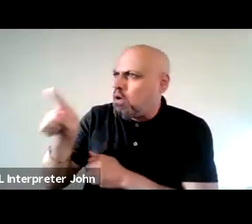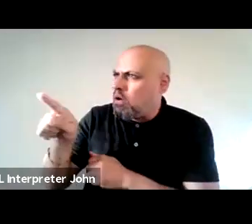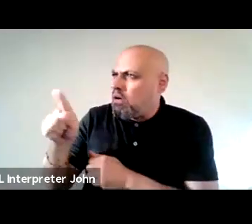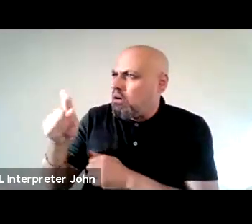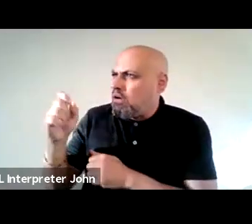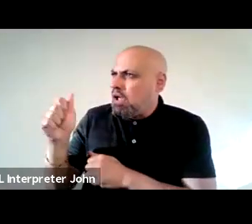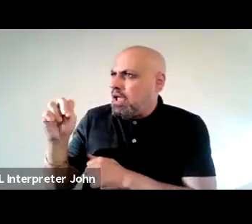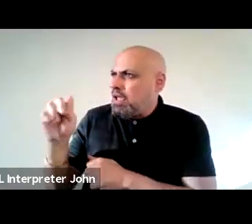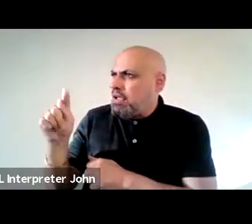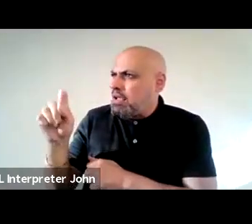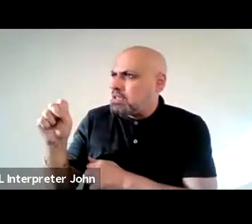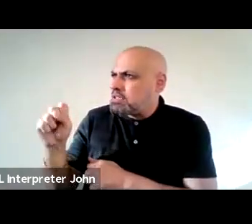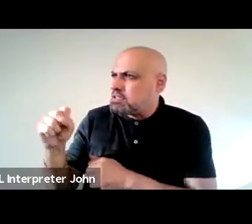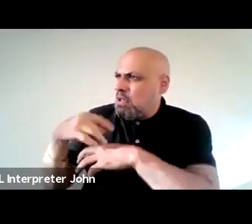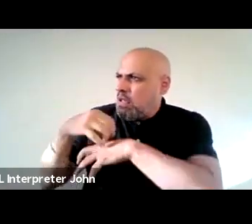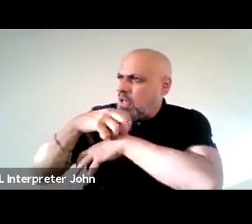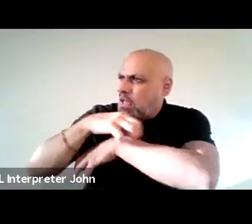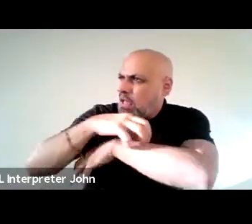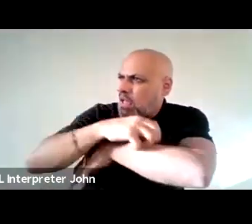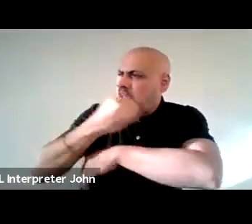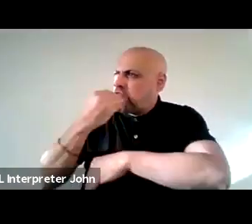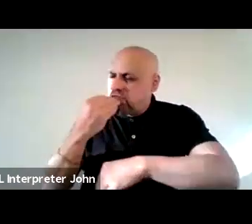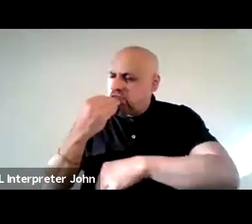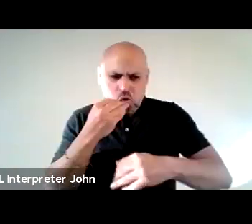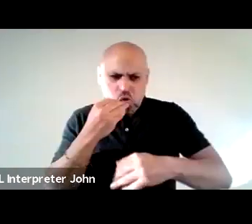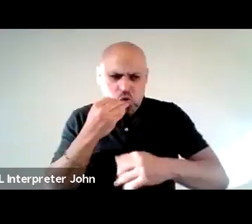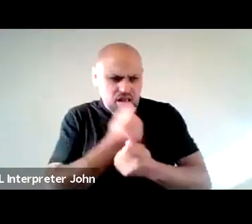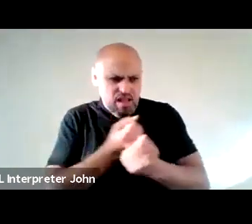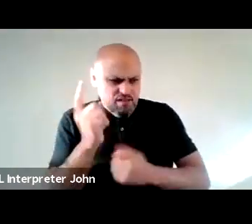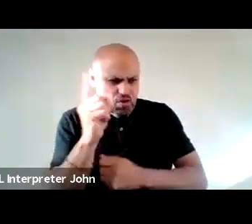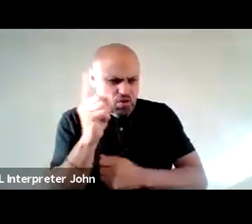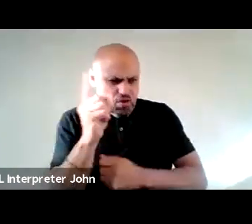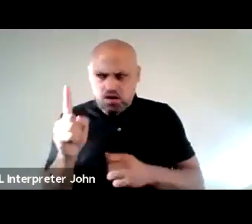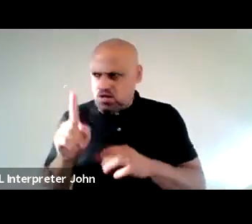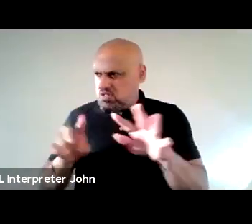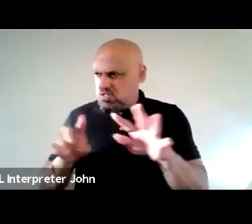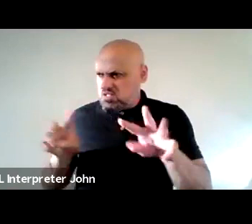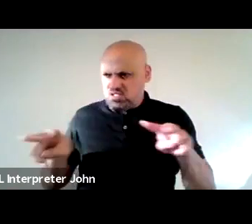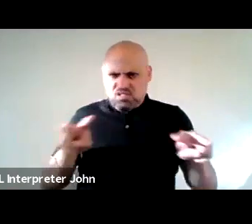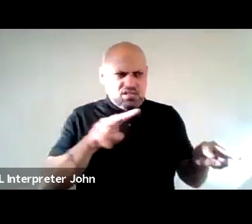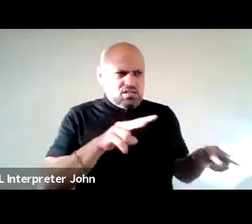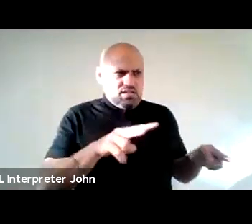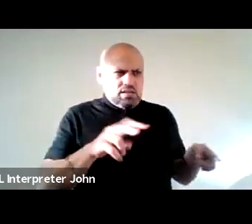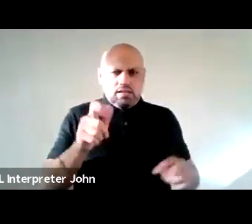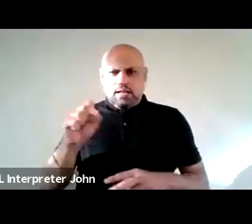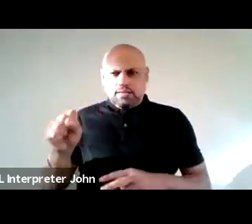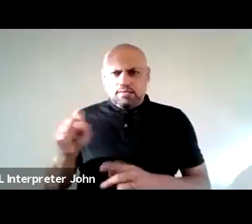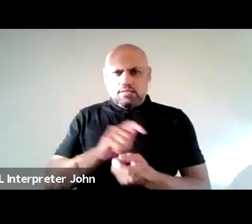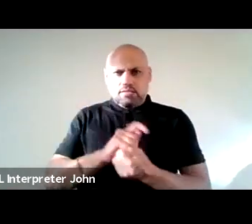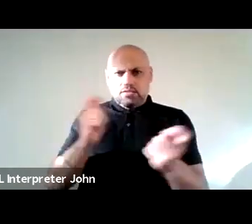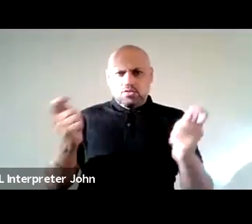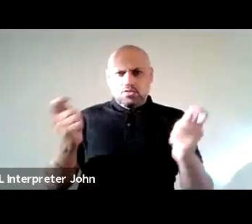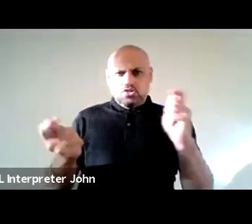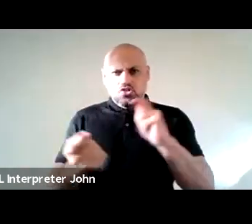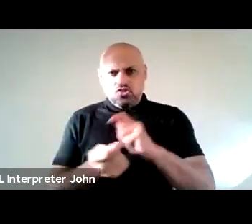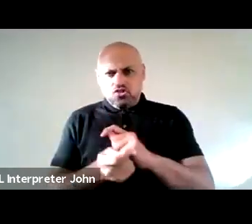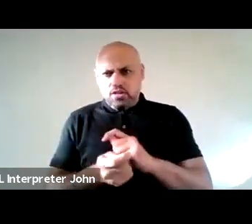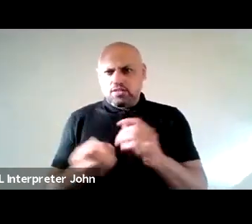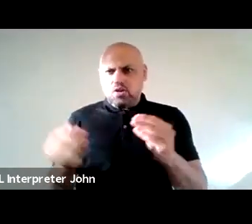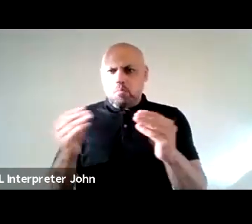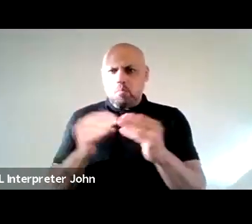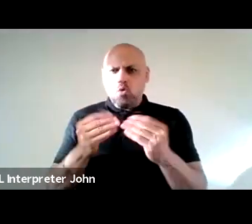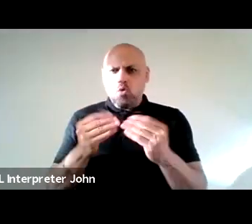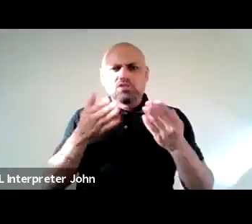my food, and on, everywhere and all the time. The ants transitioned into more